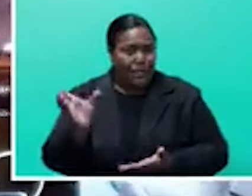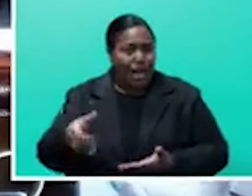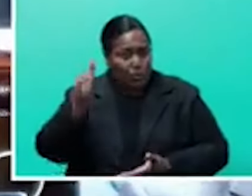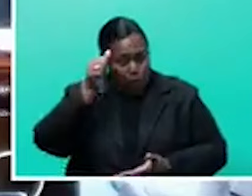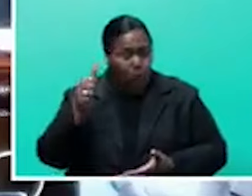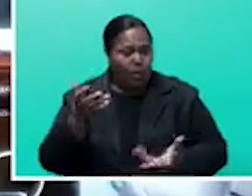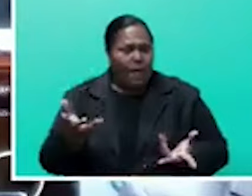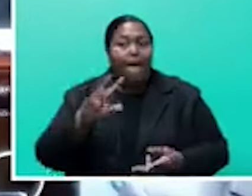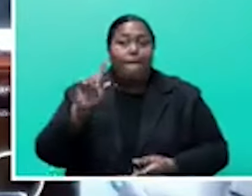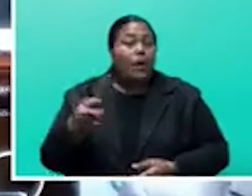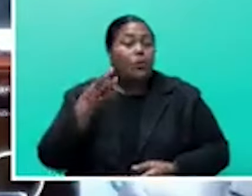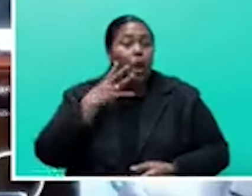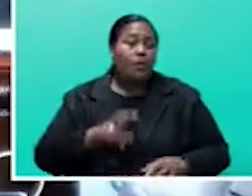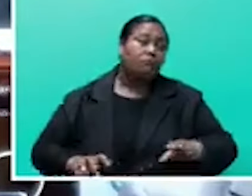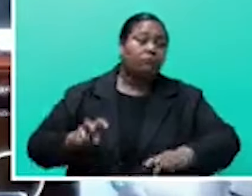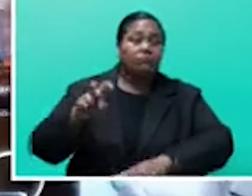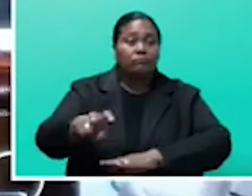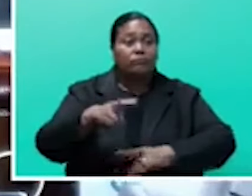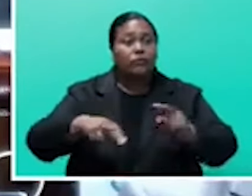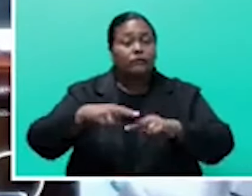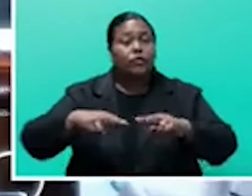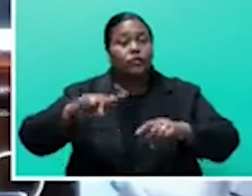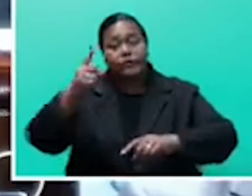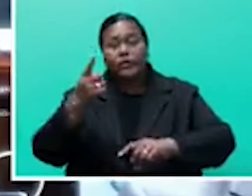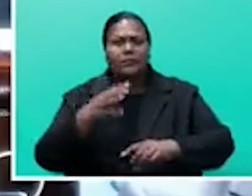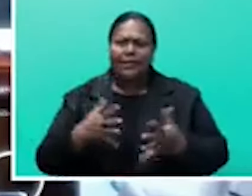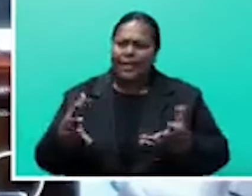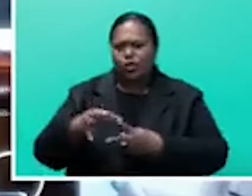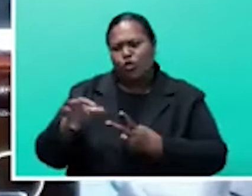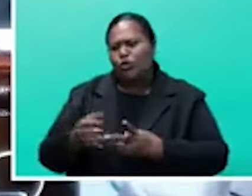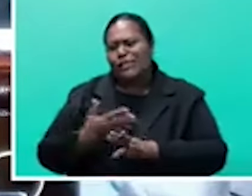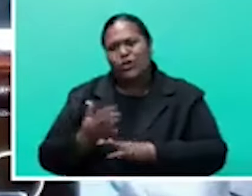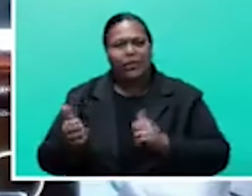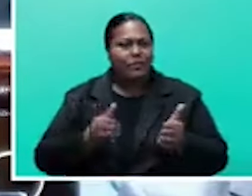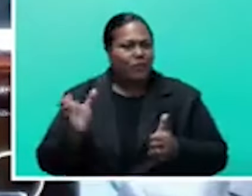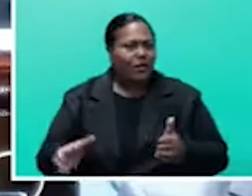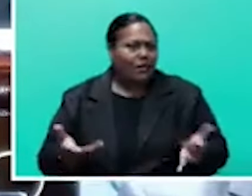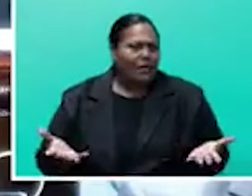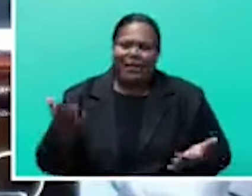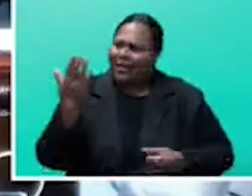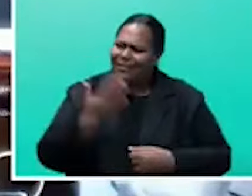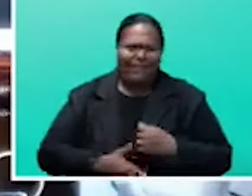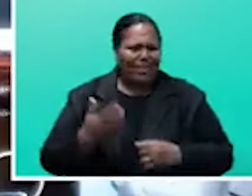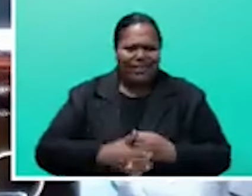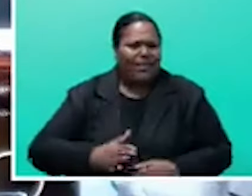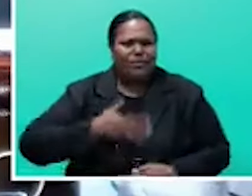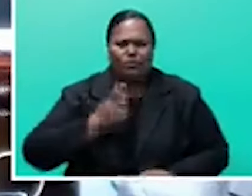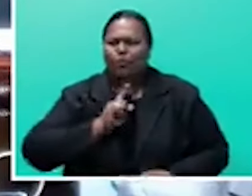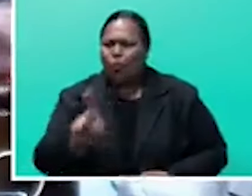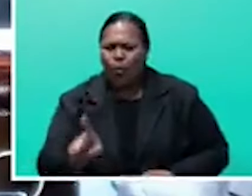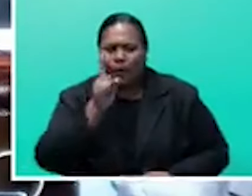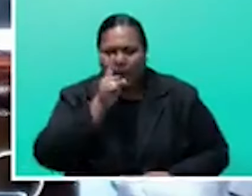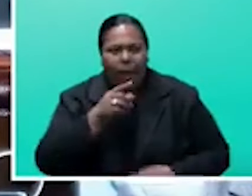over, decisions were centralized, administrators were appointed, they had no interest in going to the